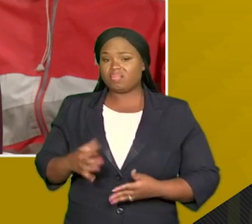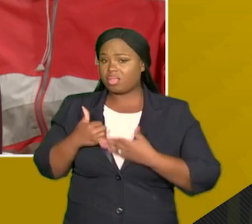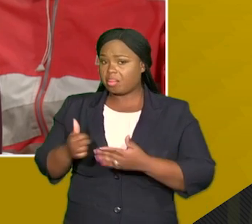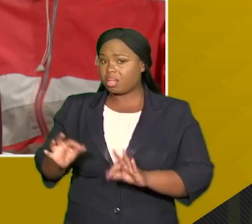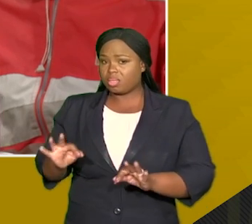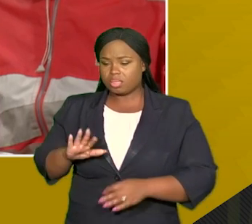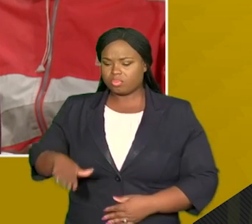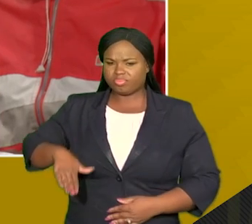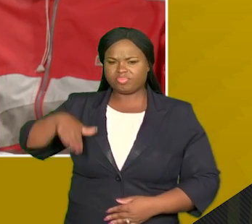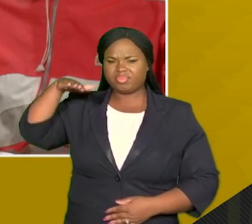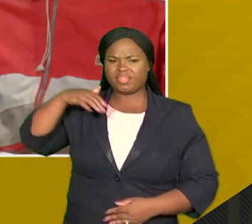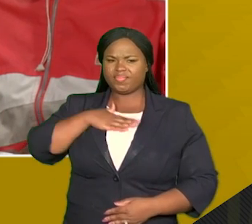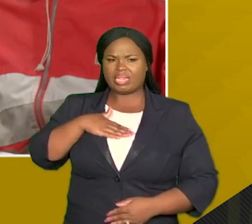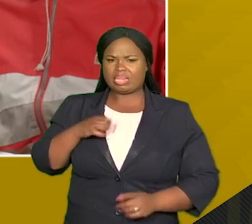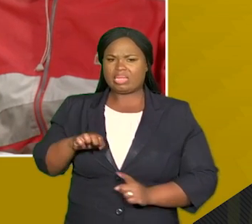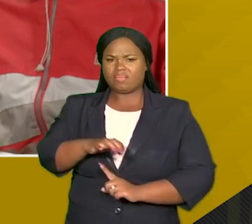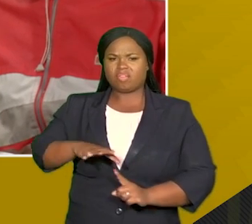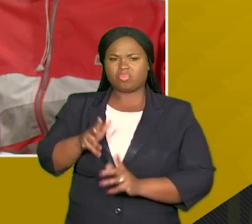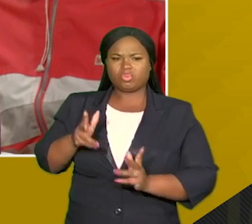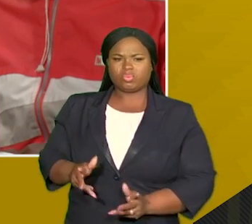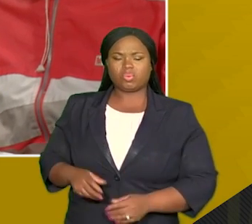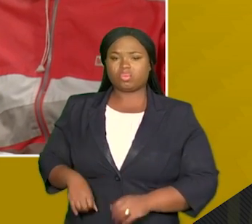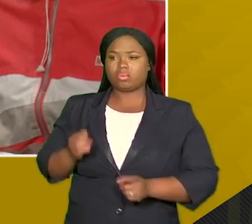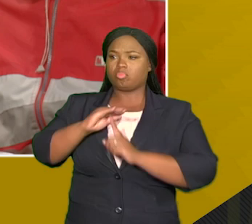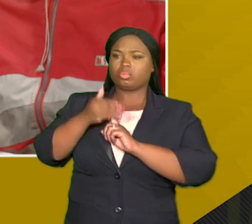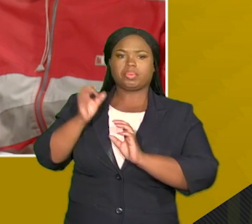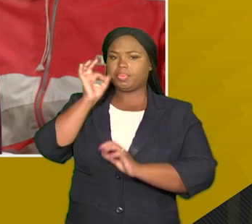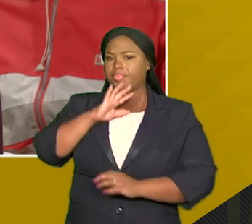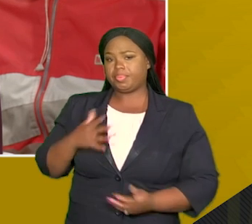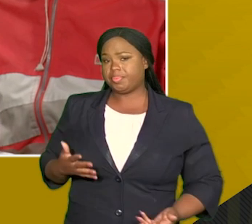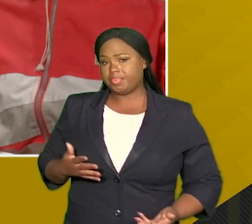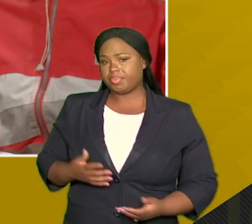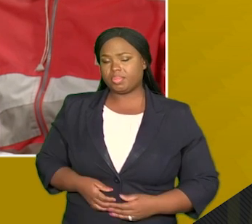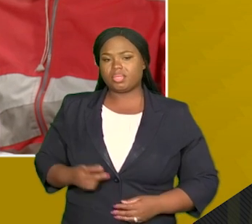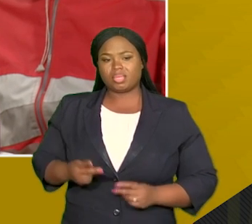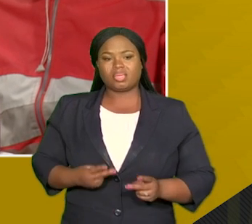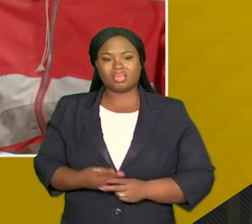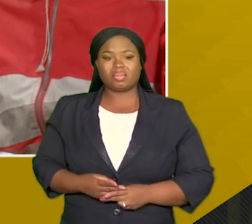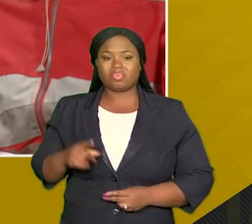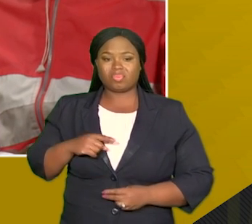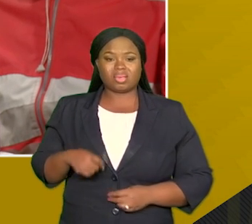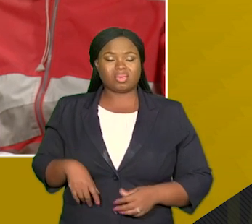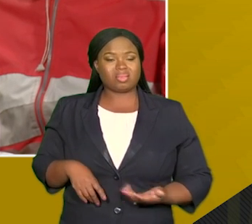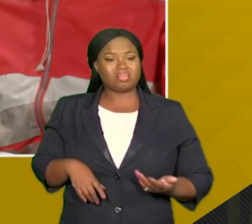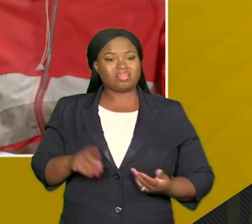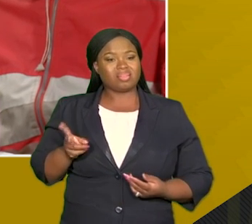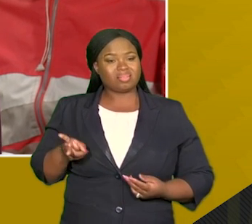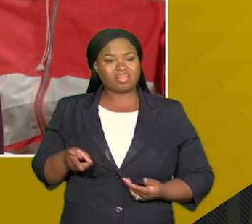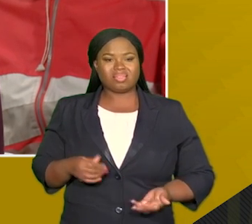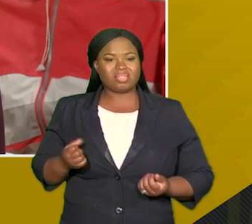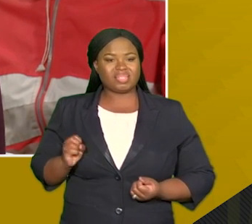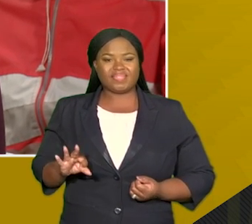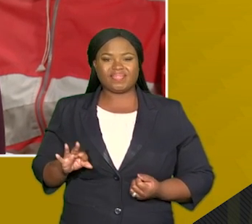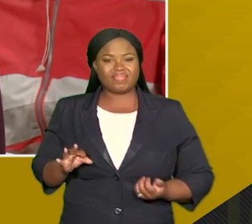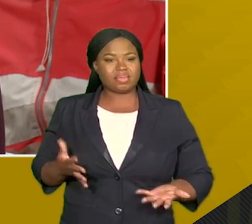grow up feeling betrayed by that environment and as if there is no one to protect them. And without taking this into consideration and without offering